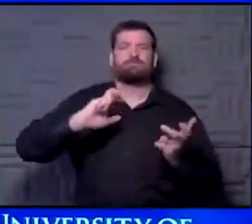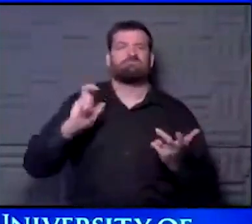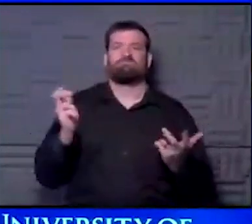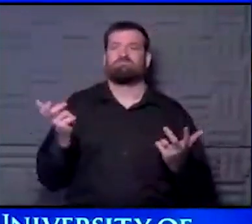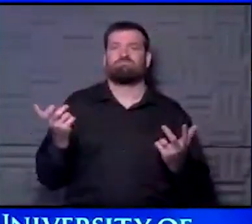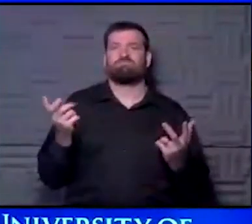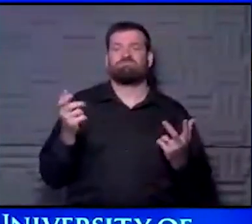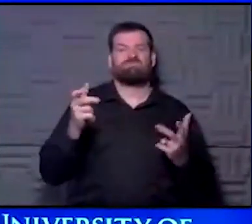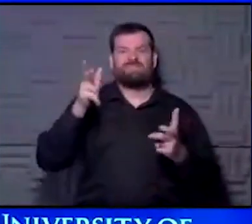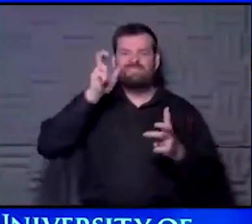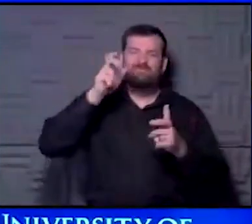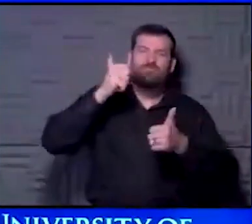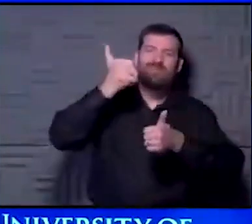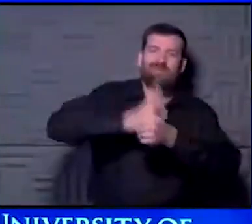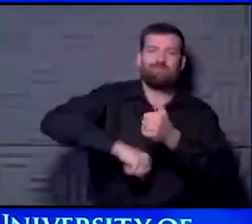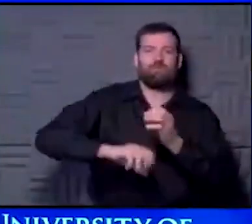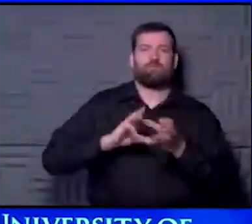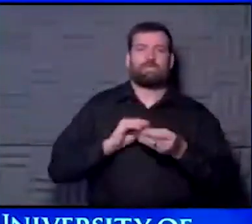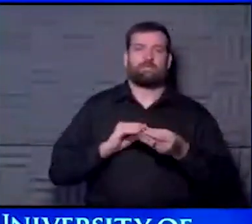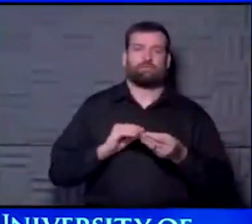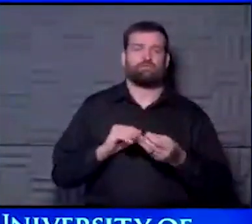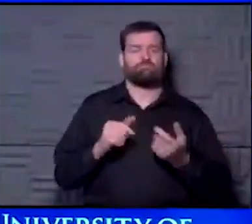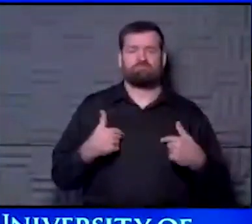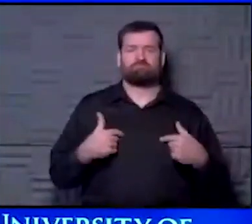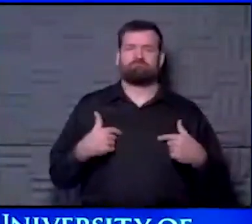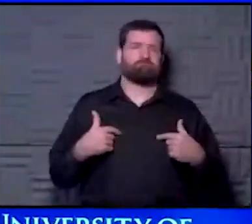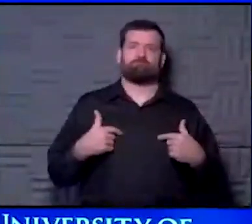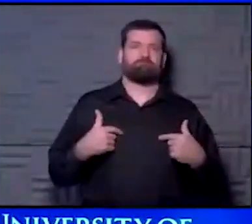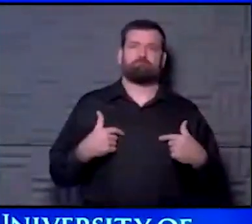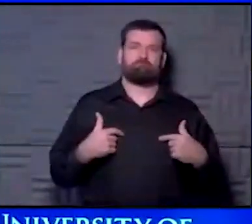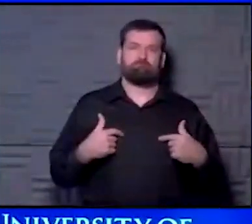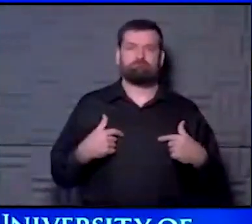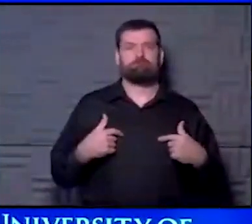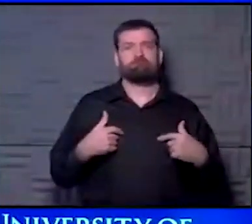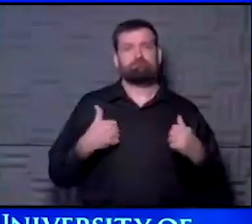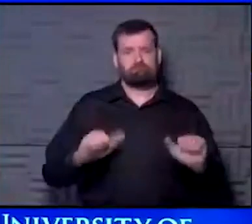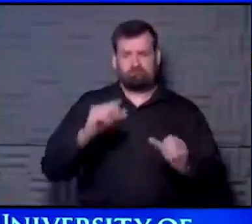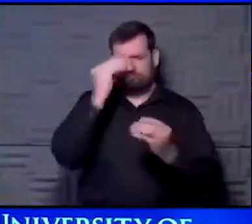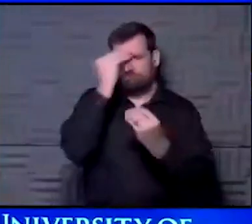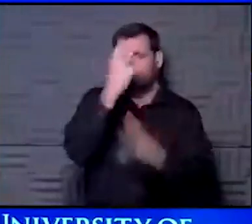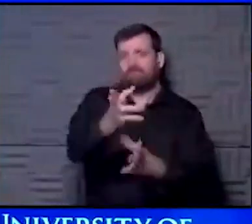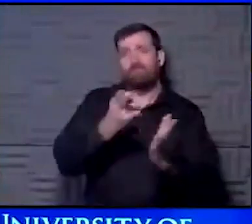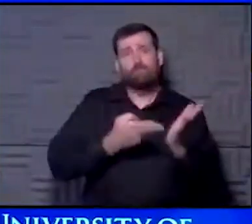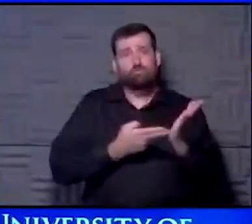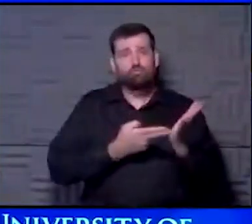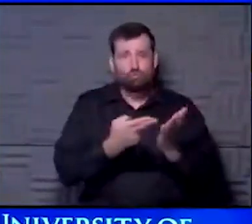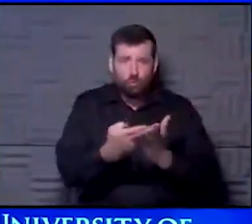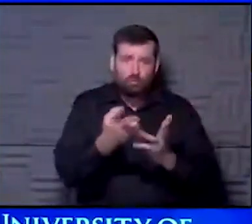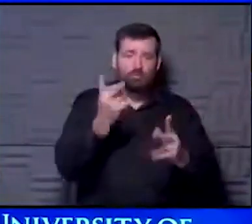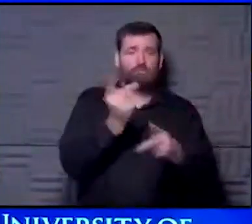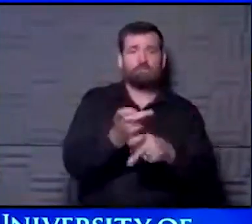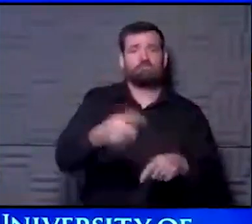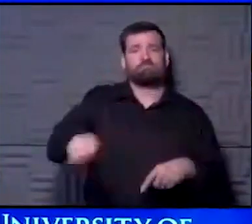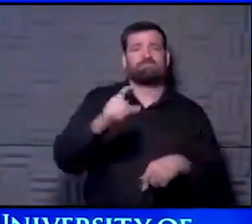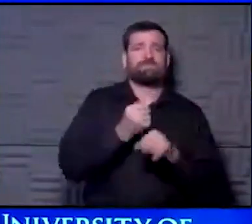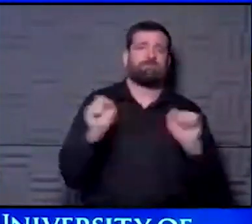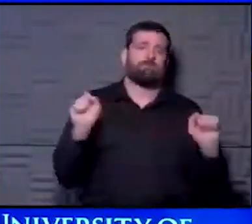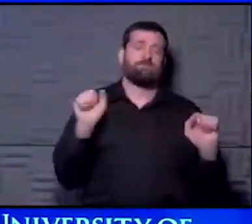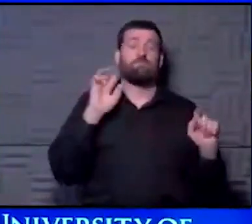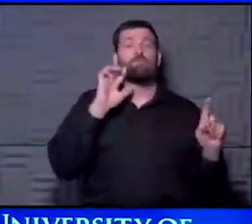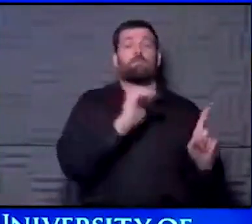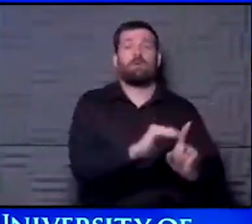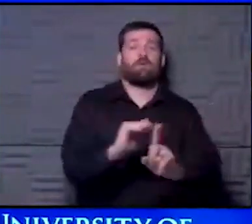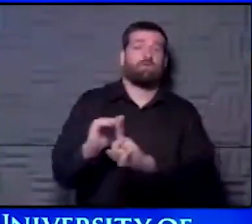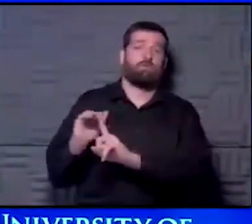evil in every message. Yeah, we try not to do that. We just try to tell you the truth, to keep you safe, and to remind